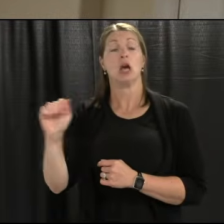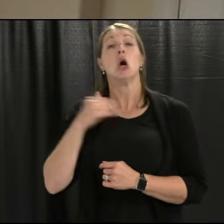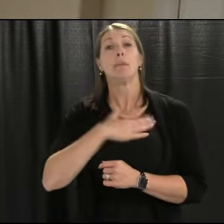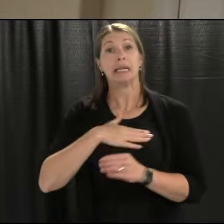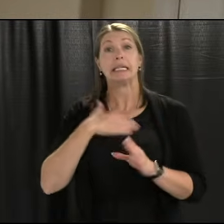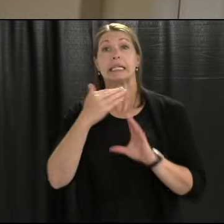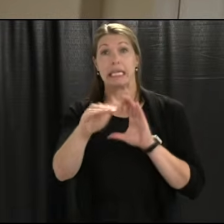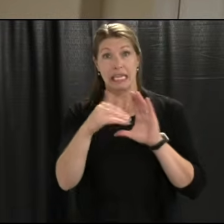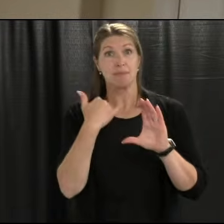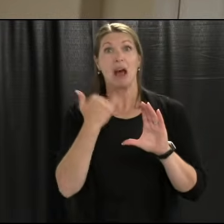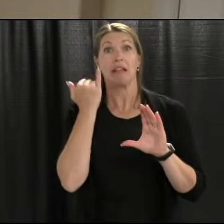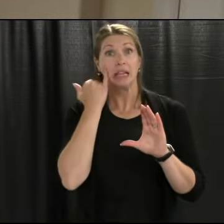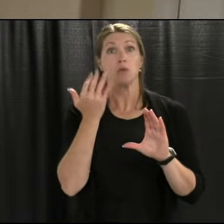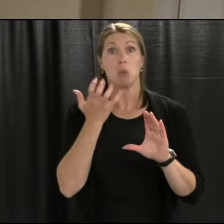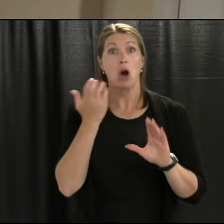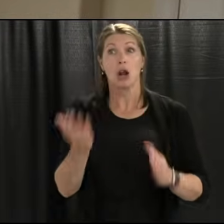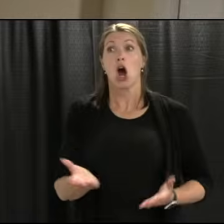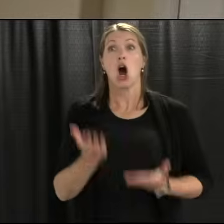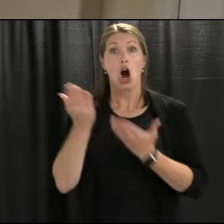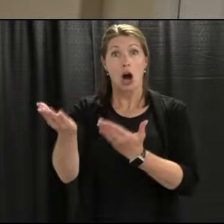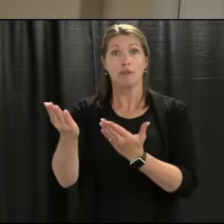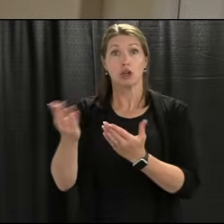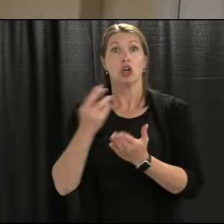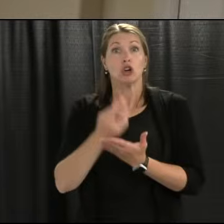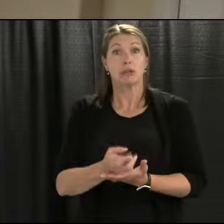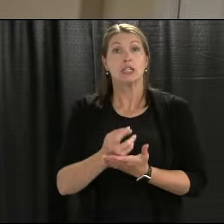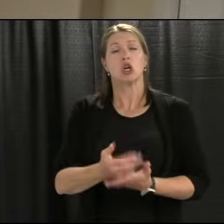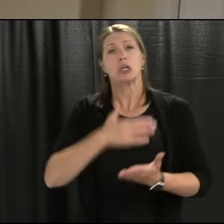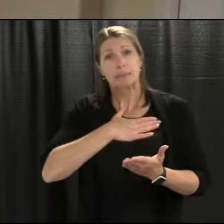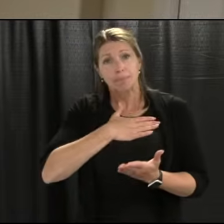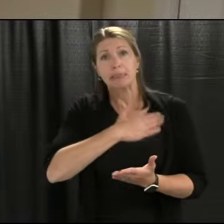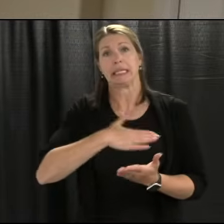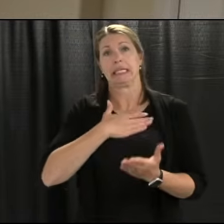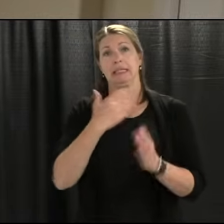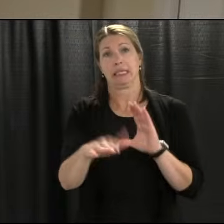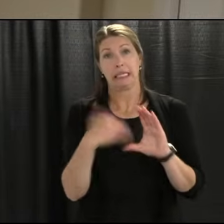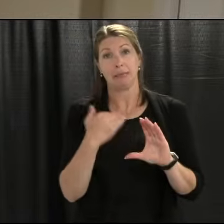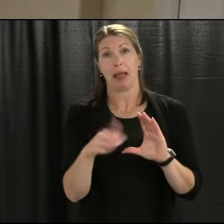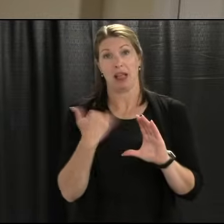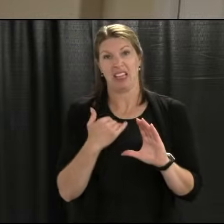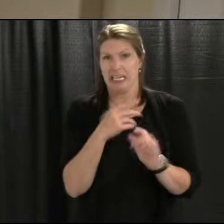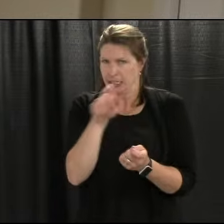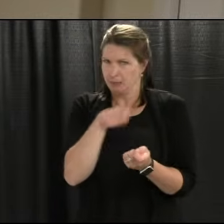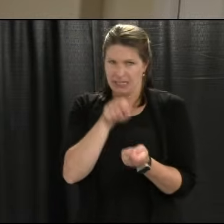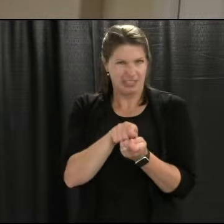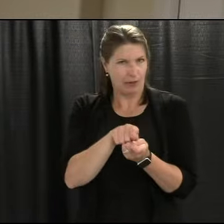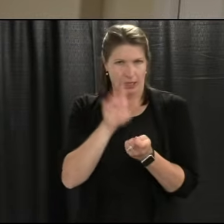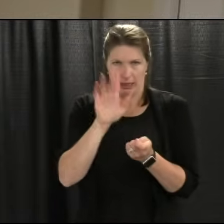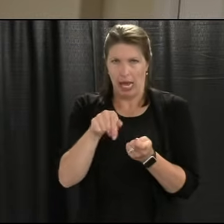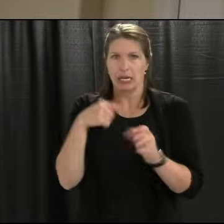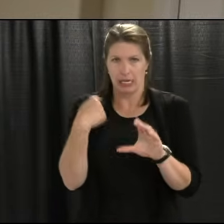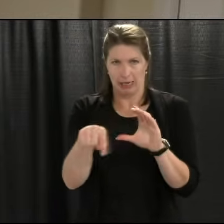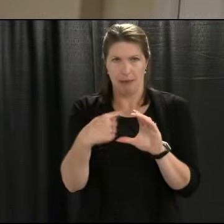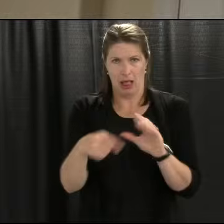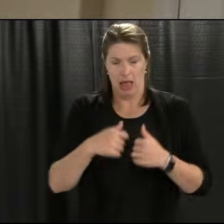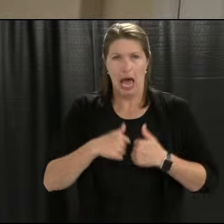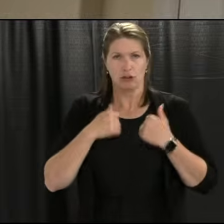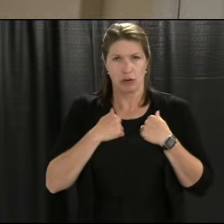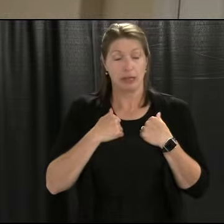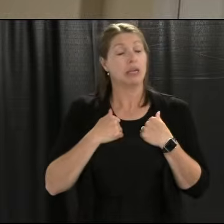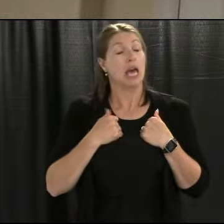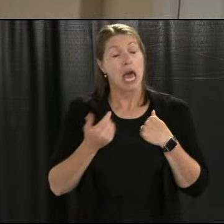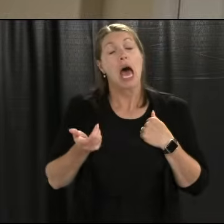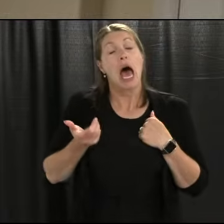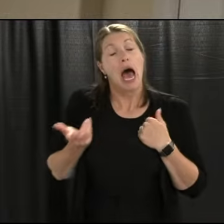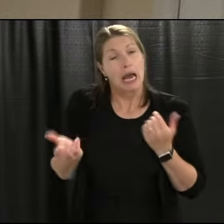ask you to send that information. And together we will get through this with resilience, determination, and